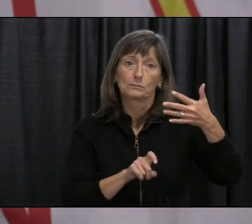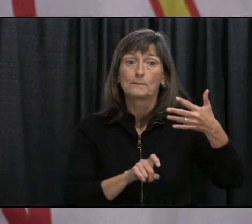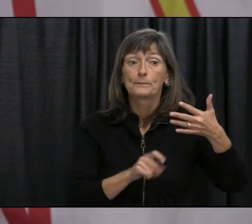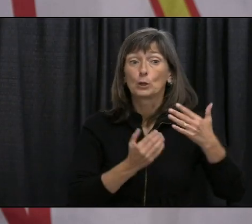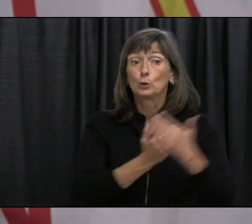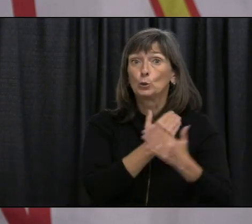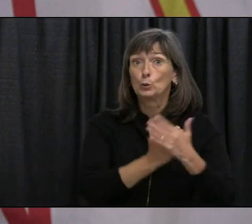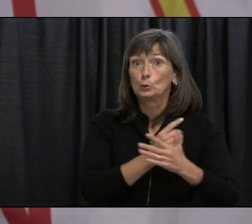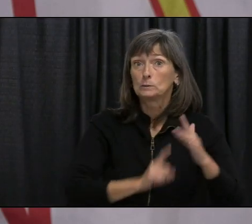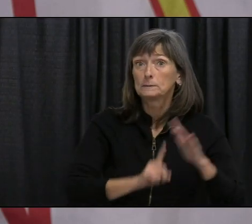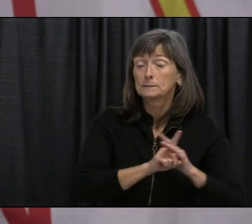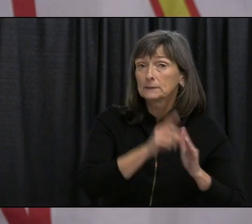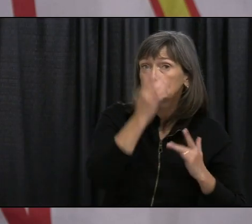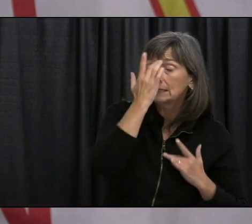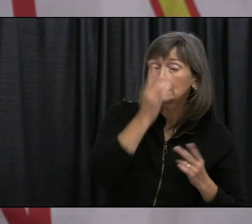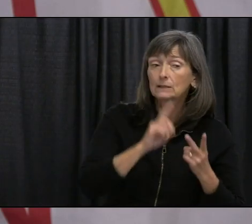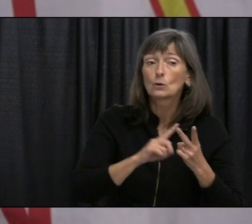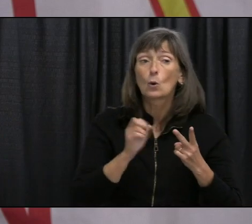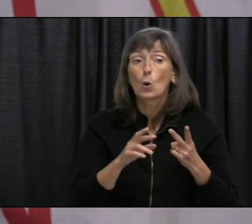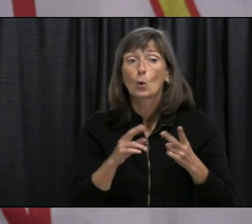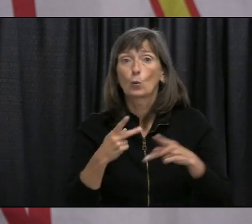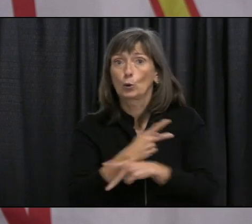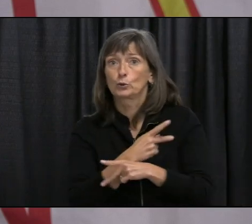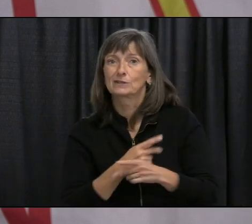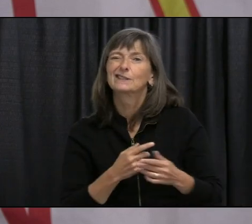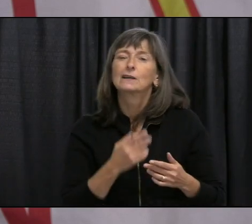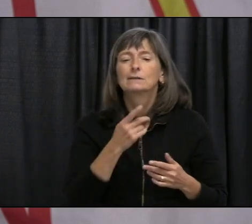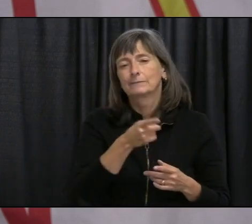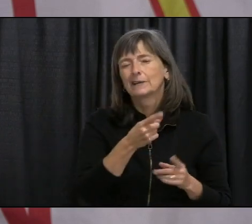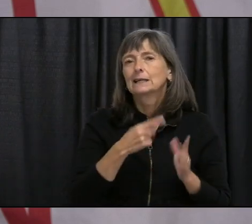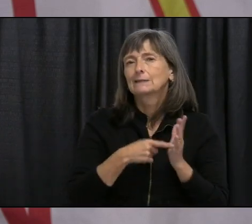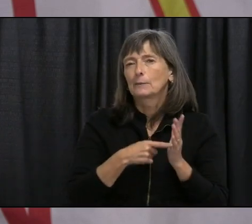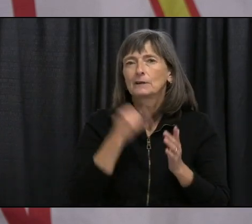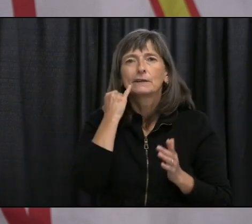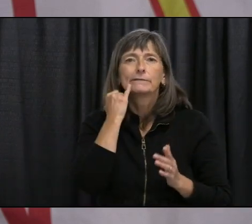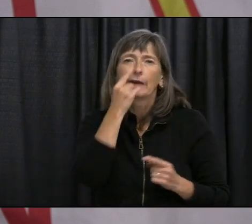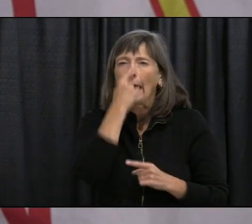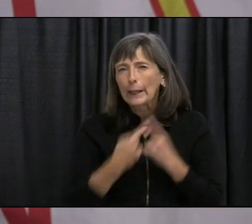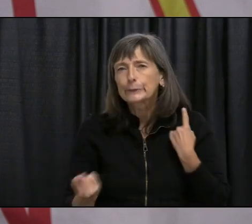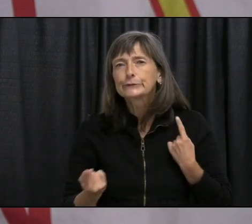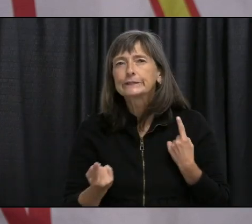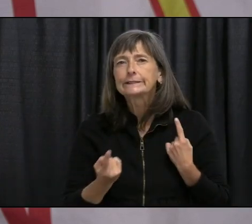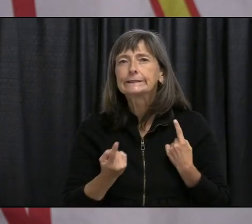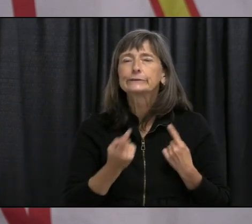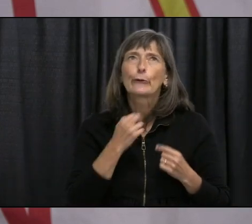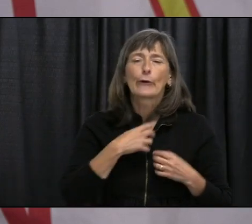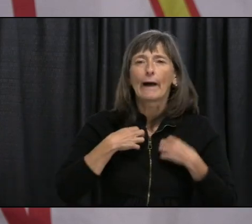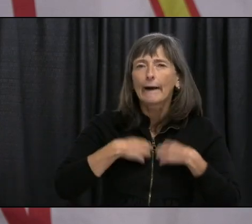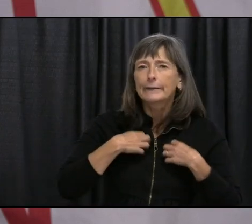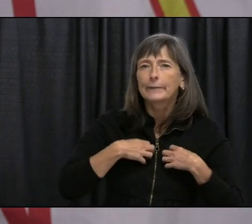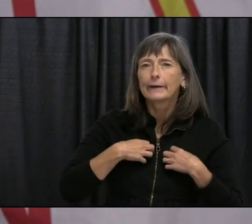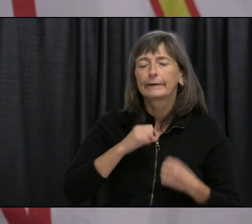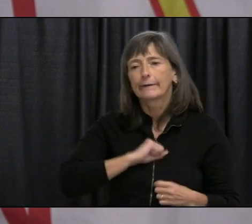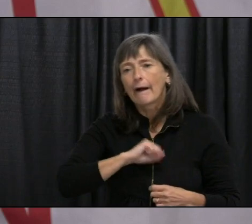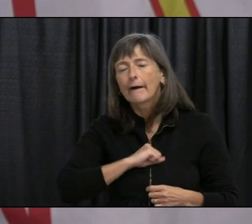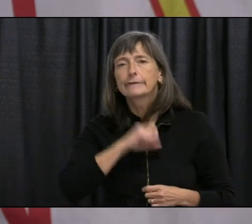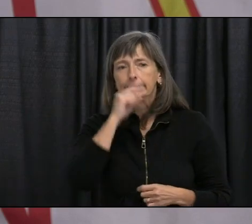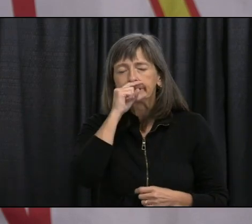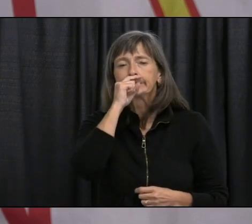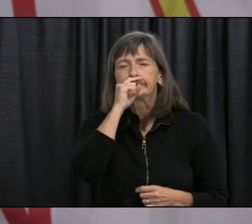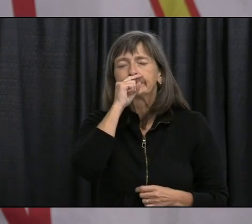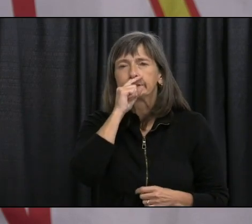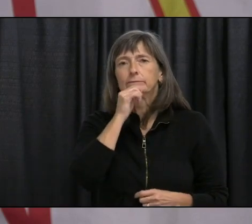worsening symptoms. So if this is a symptom that your child routinely has because they have allergies or they have a cough because they have asthma, and that's something that they